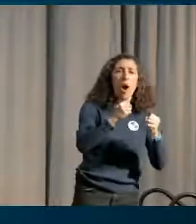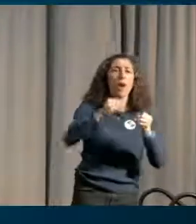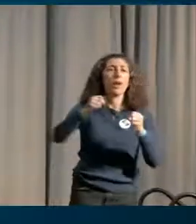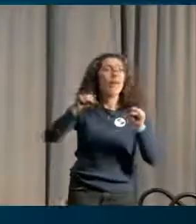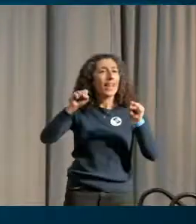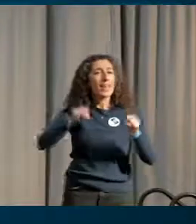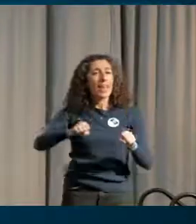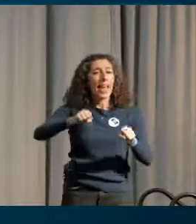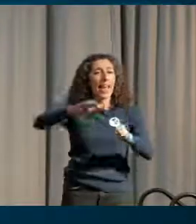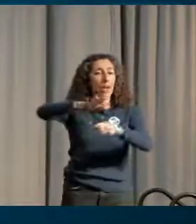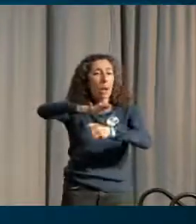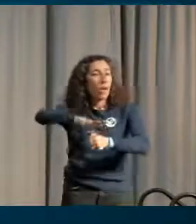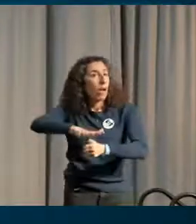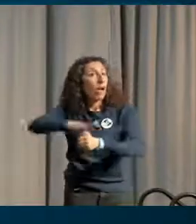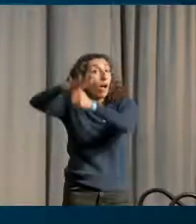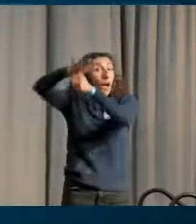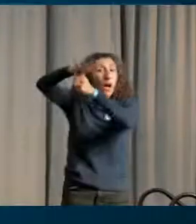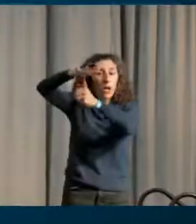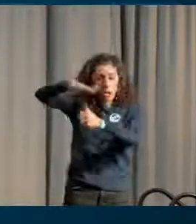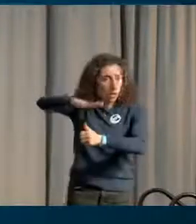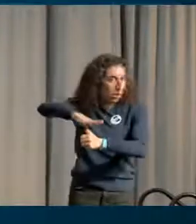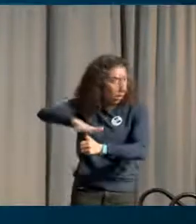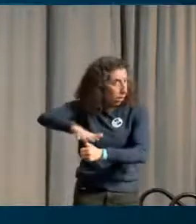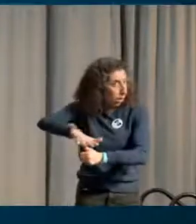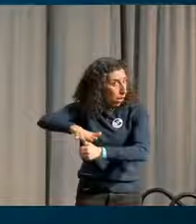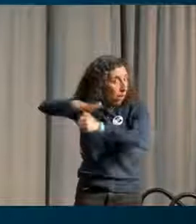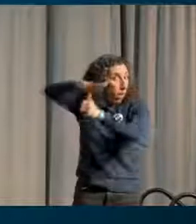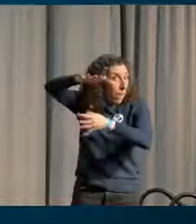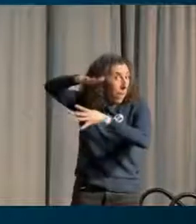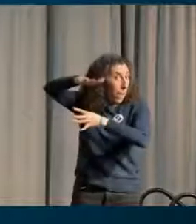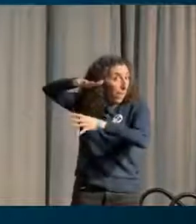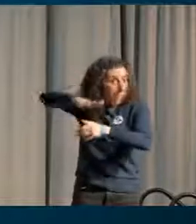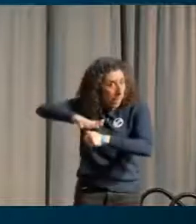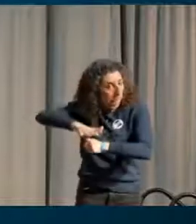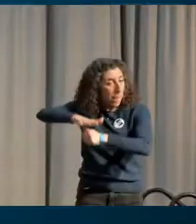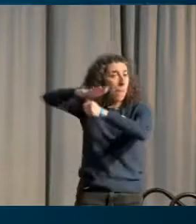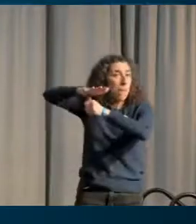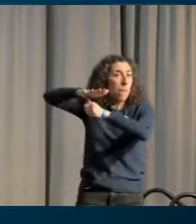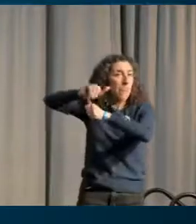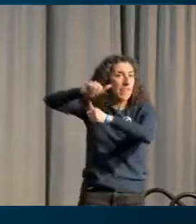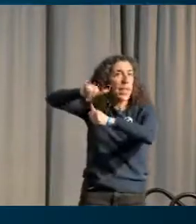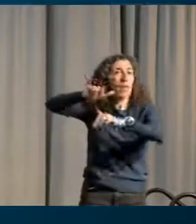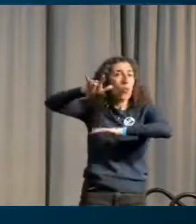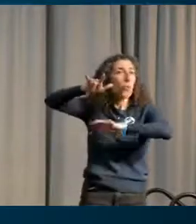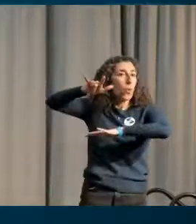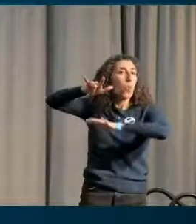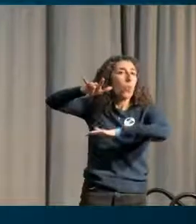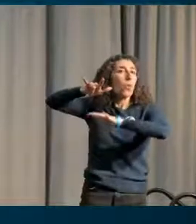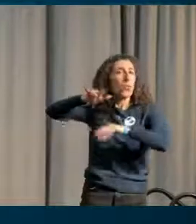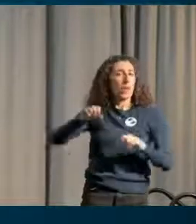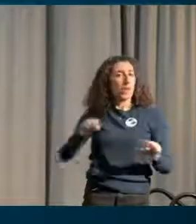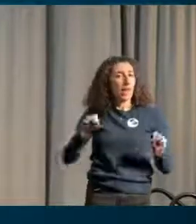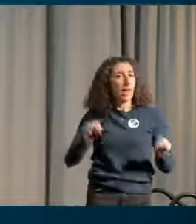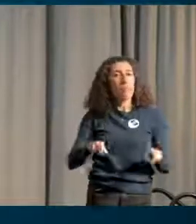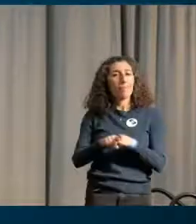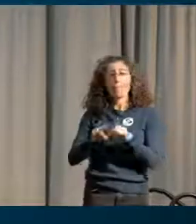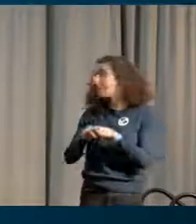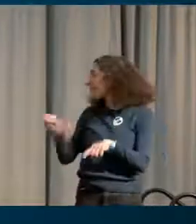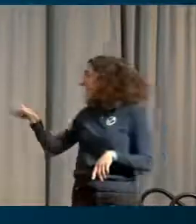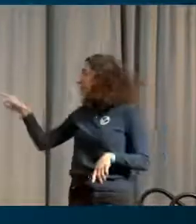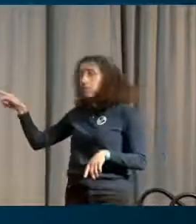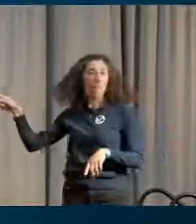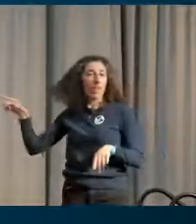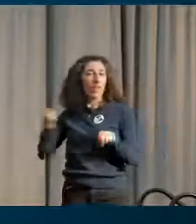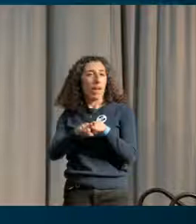ideas from a friend we might be familiar with, Isaac Newton. And he had an idea about how things moved. And